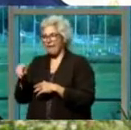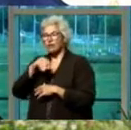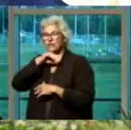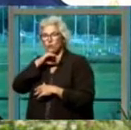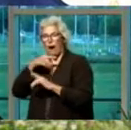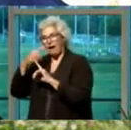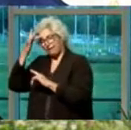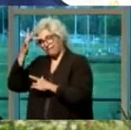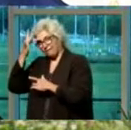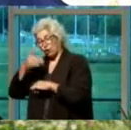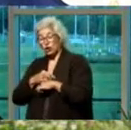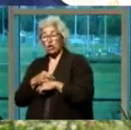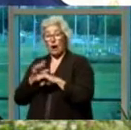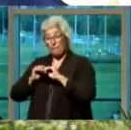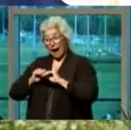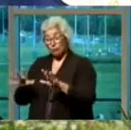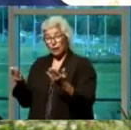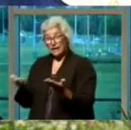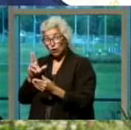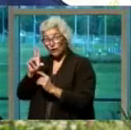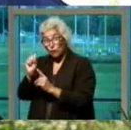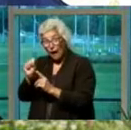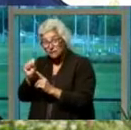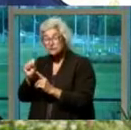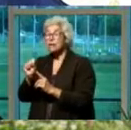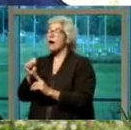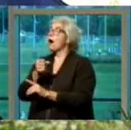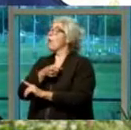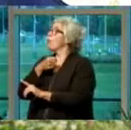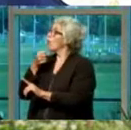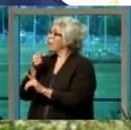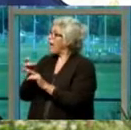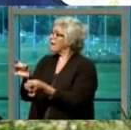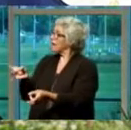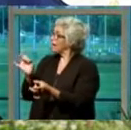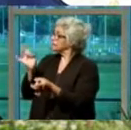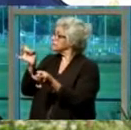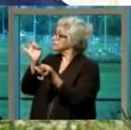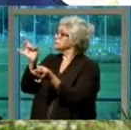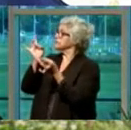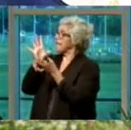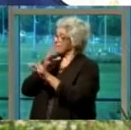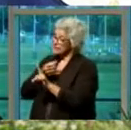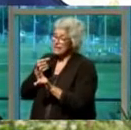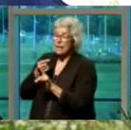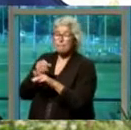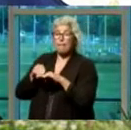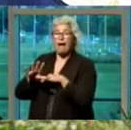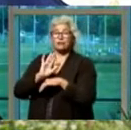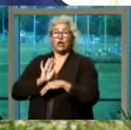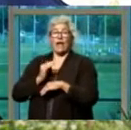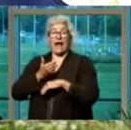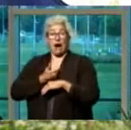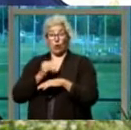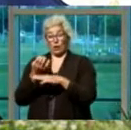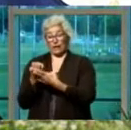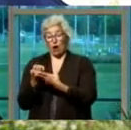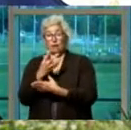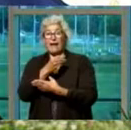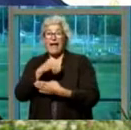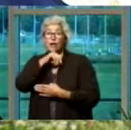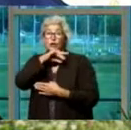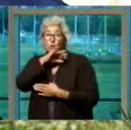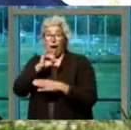African swine fever outbreak in the United States would have a devastating impact on our economy, on our swine industry, and would